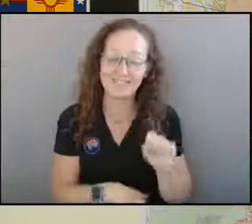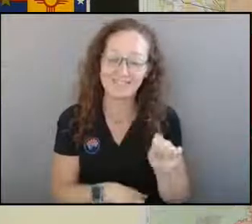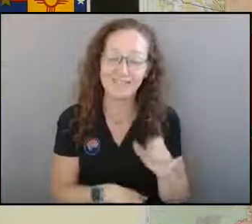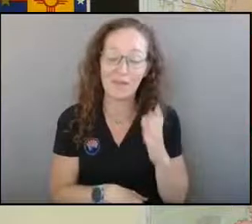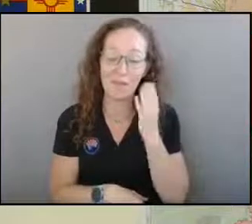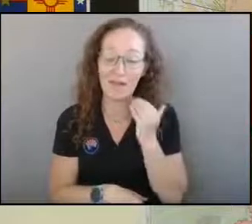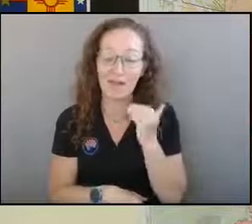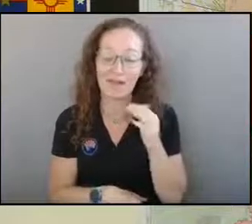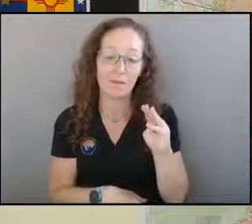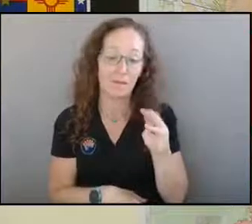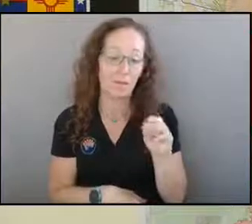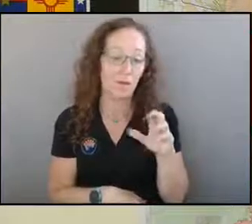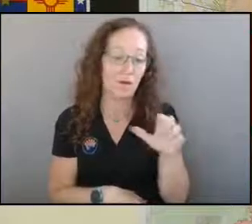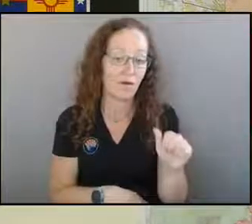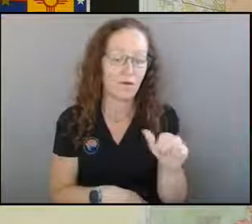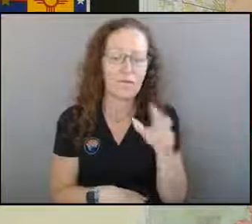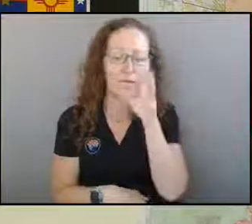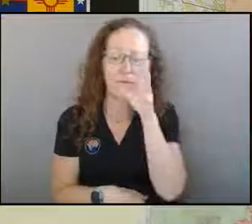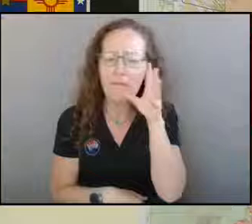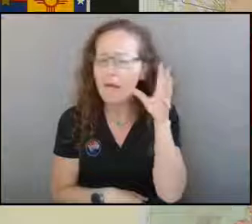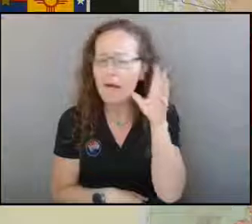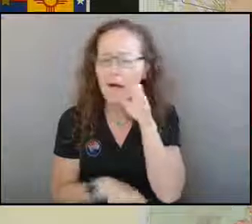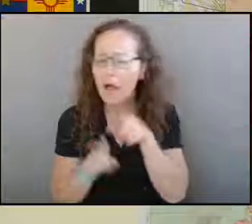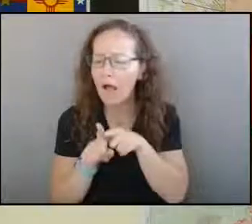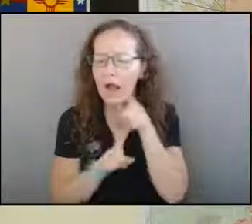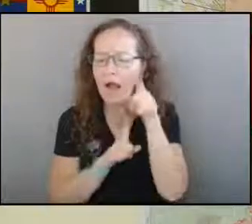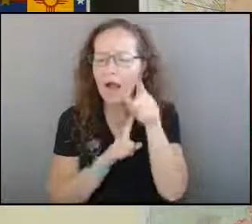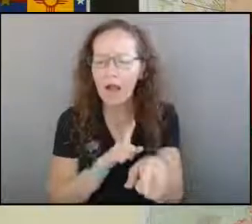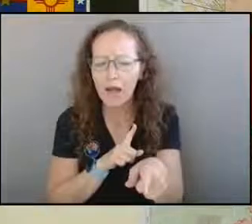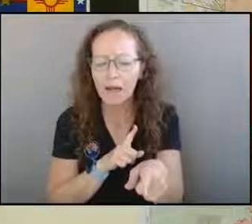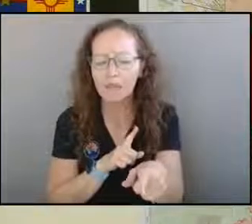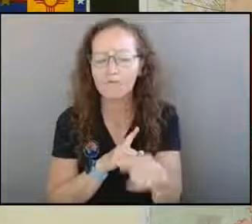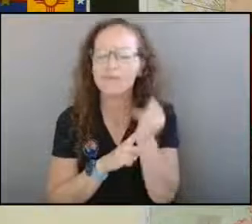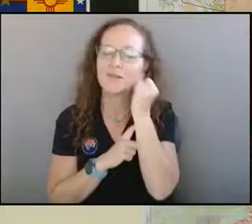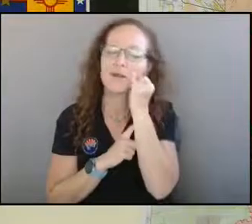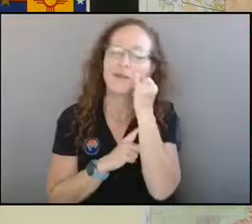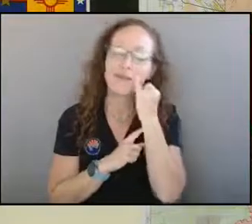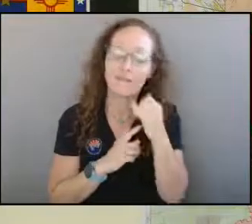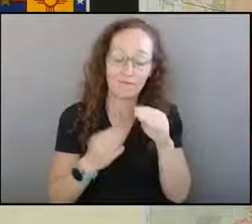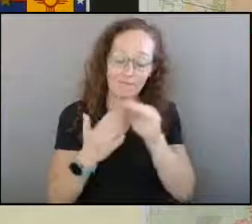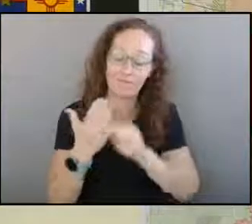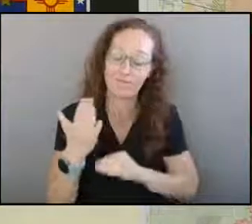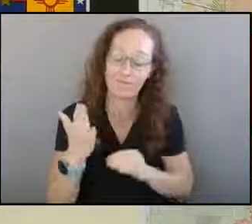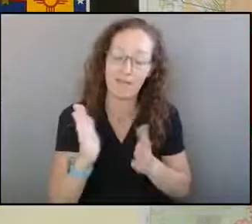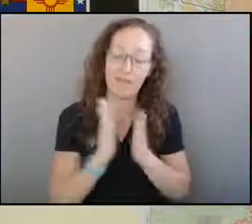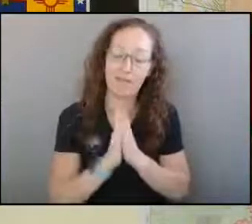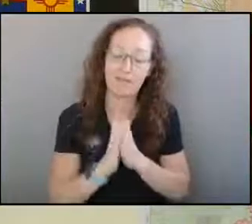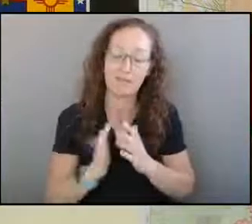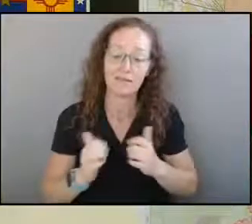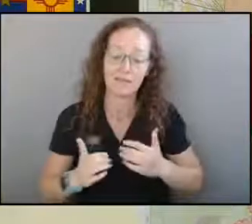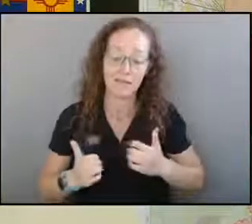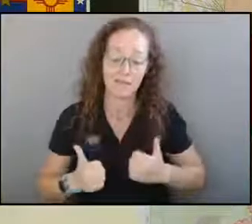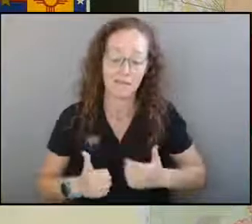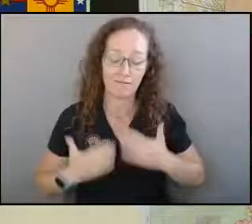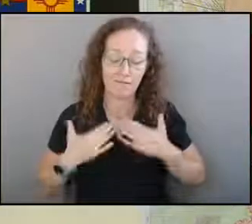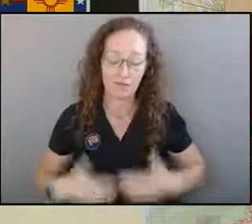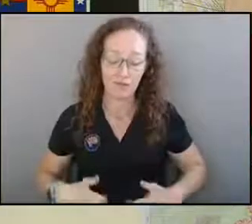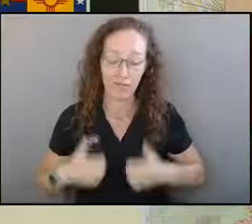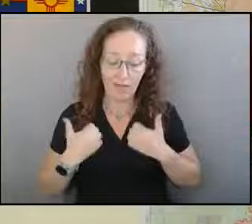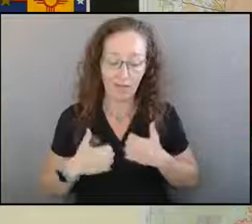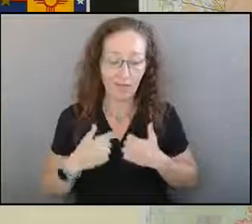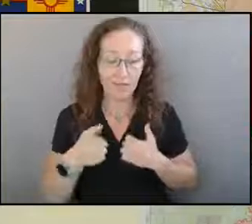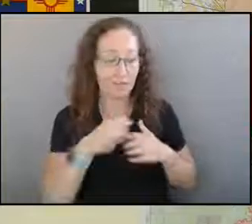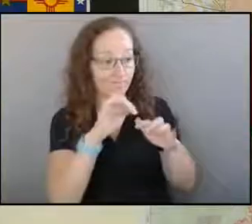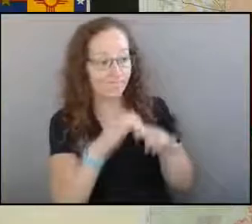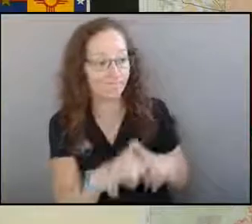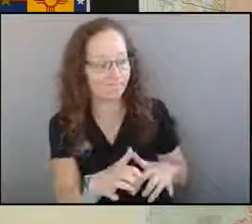rural location that when they ask you for your physical address, FEMA doesn't recognize it and it throws you out. So you